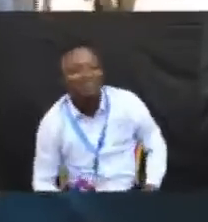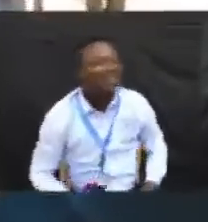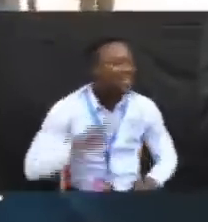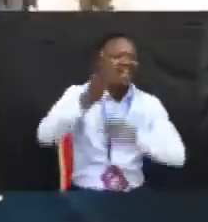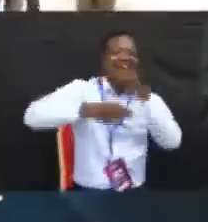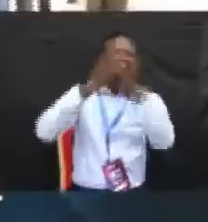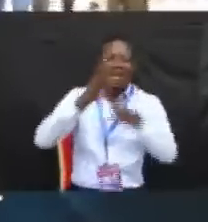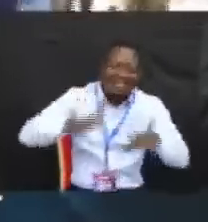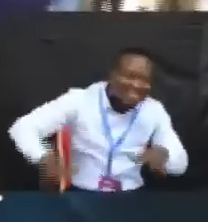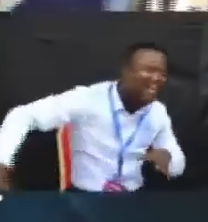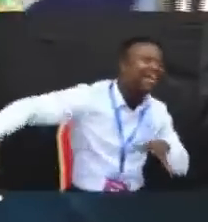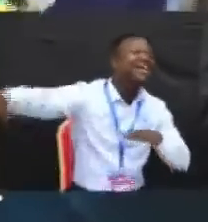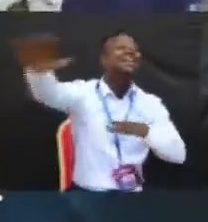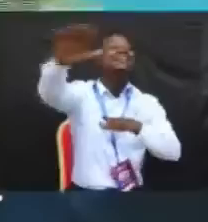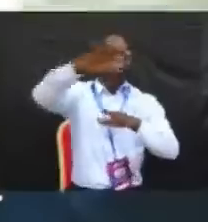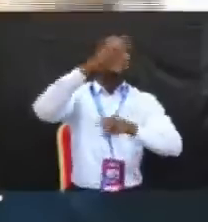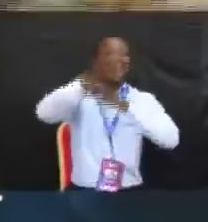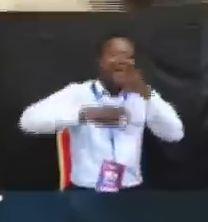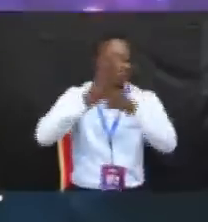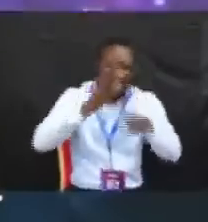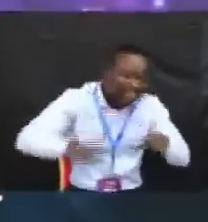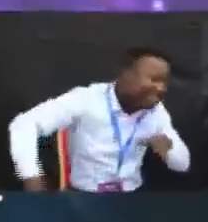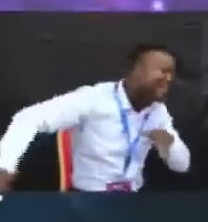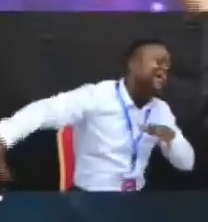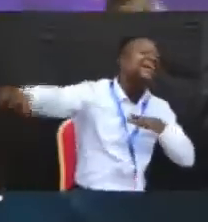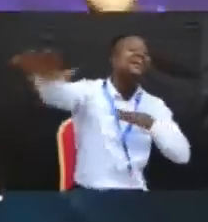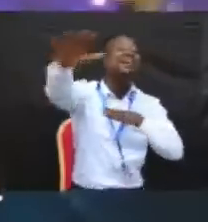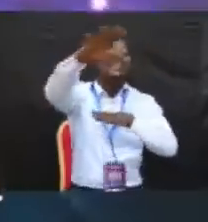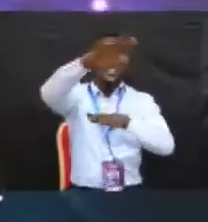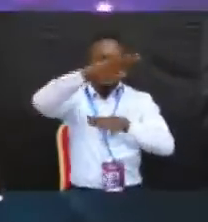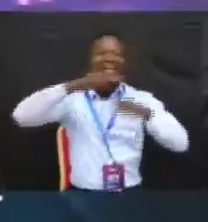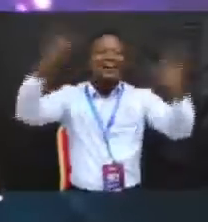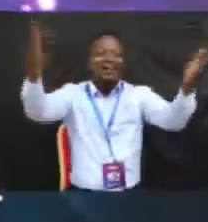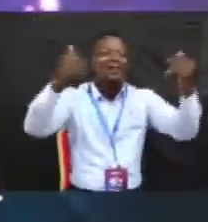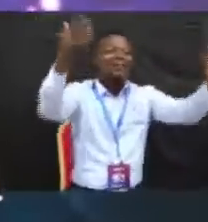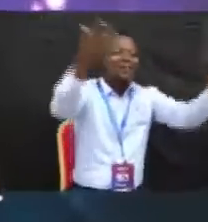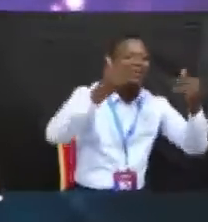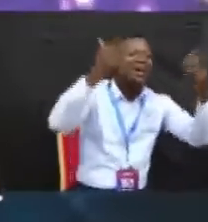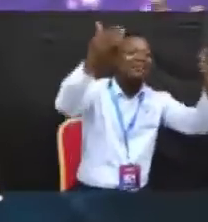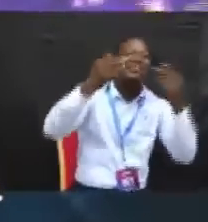I'm ready now. I'm ready now. I'm ready now.